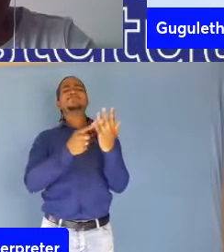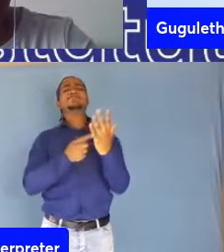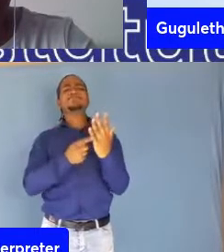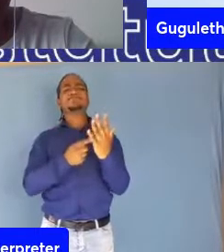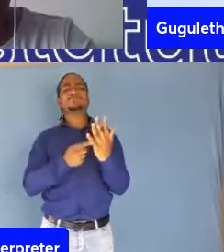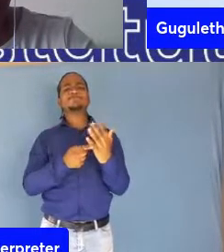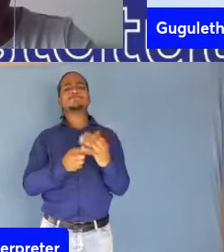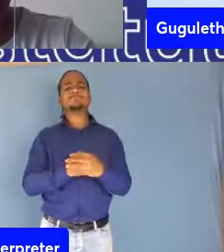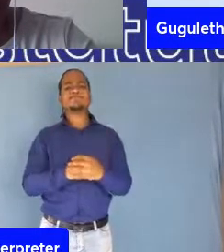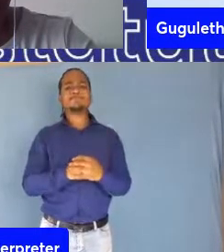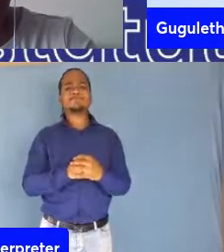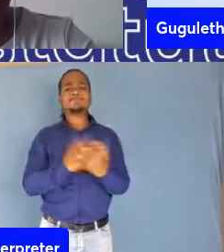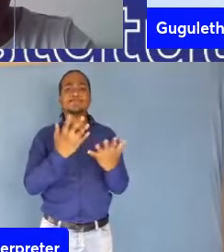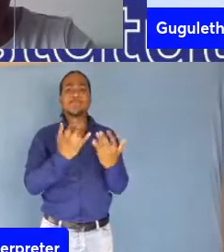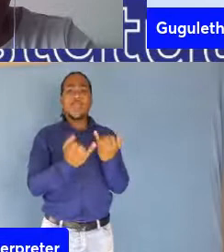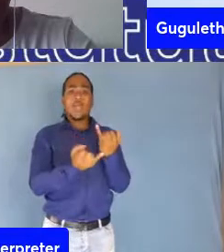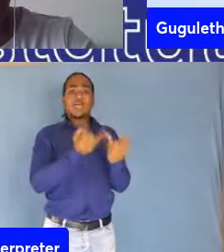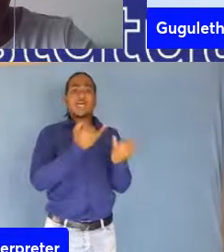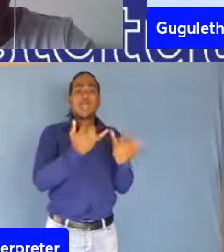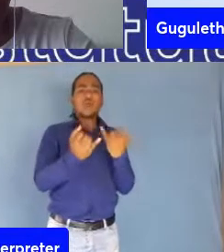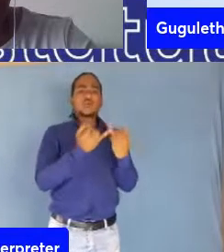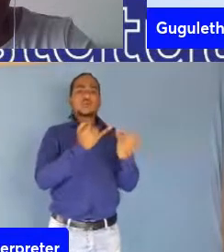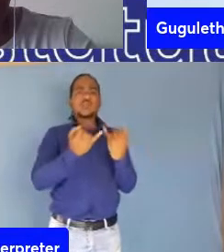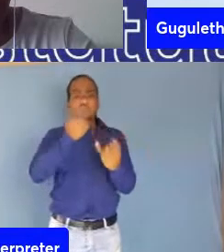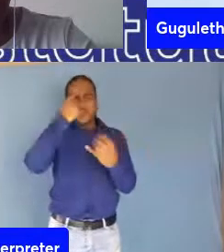sex gets weaponized in rape.